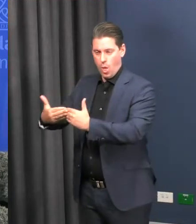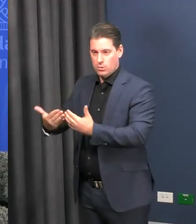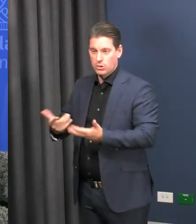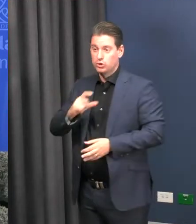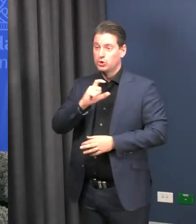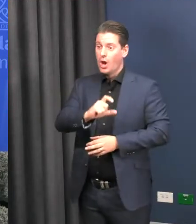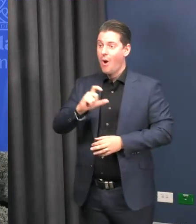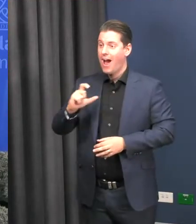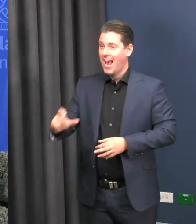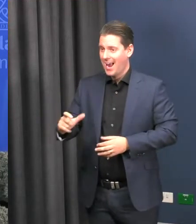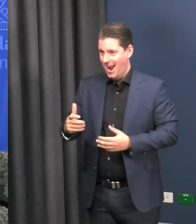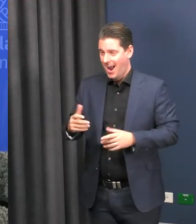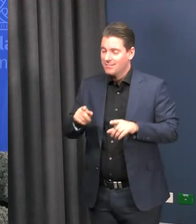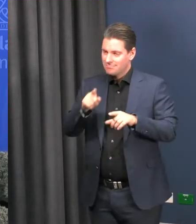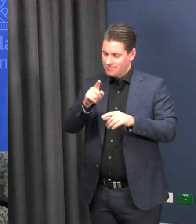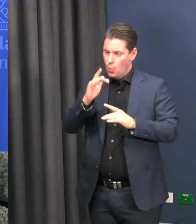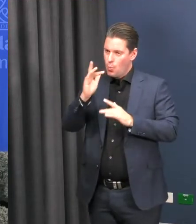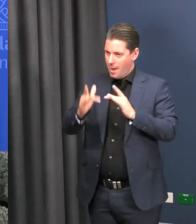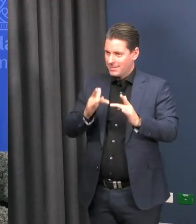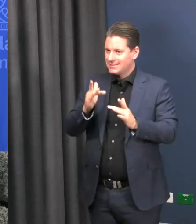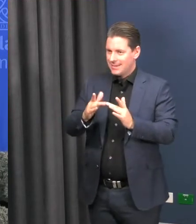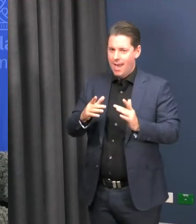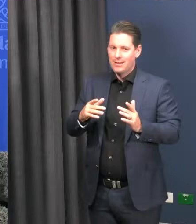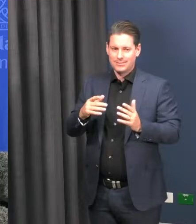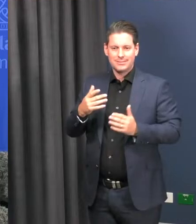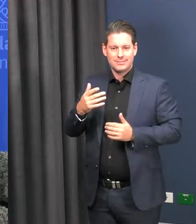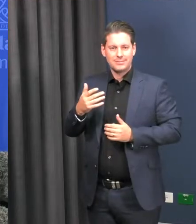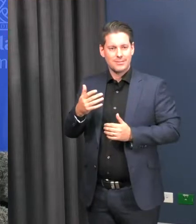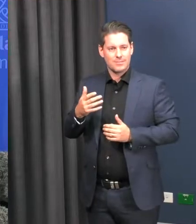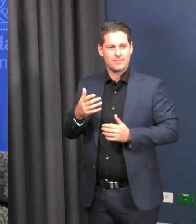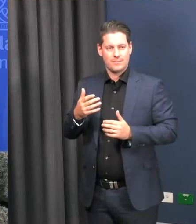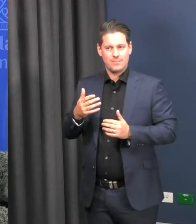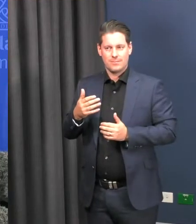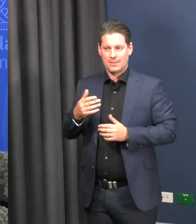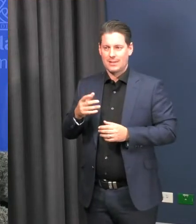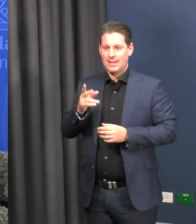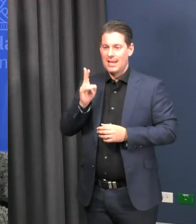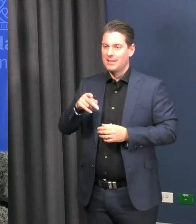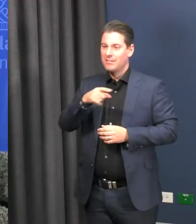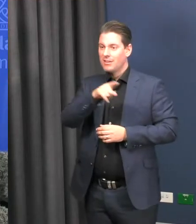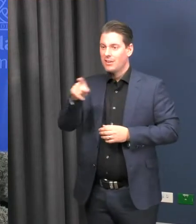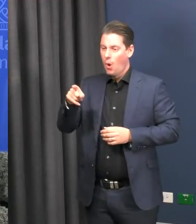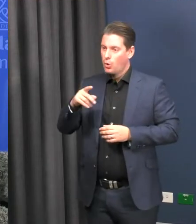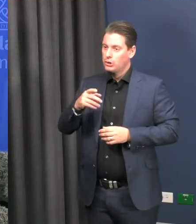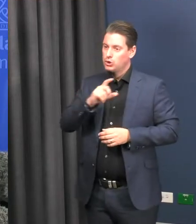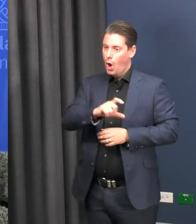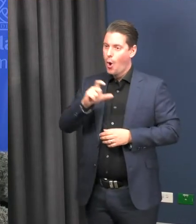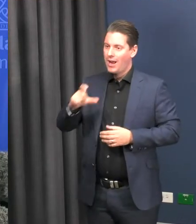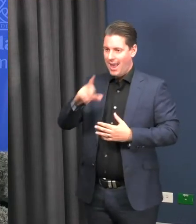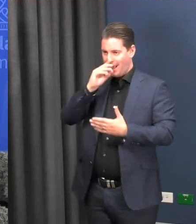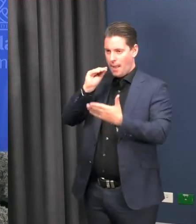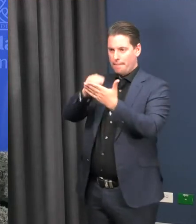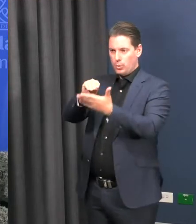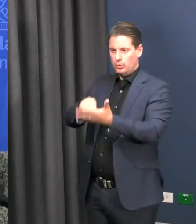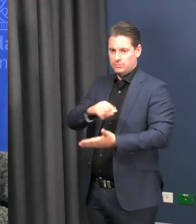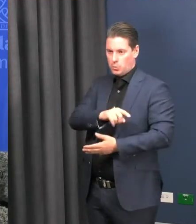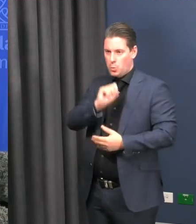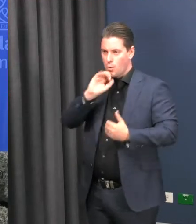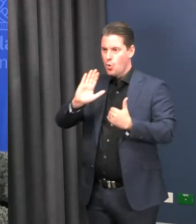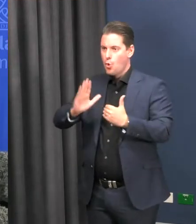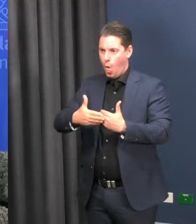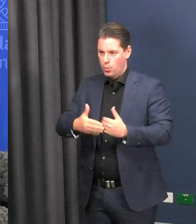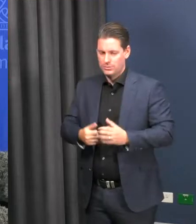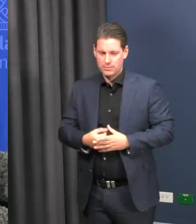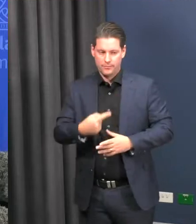again, on that platform, we do provide the opportunity for those third-party early centres to communicate that. The Prime Minister has